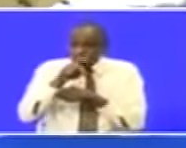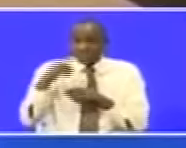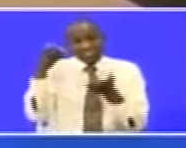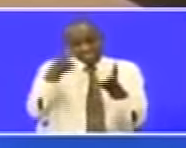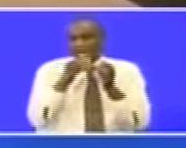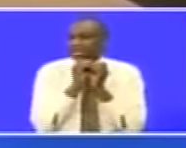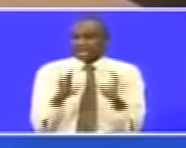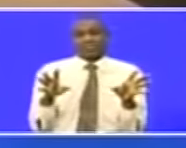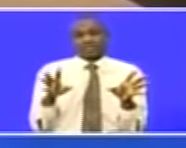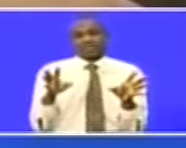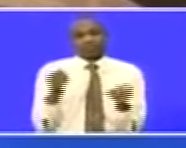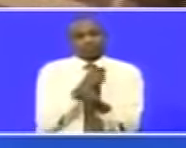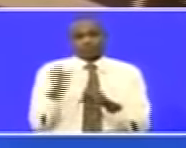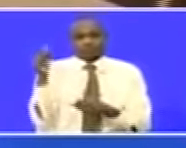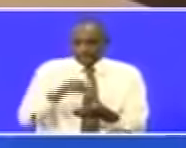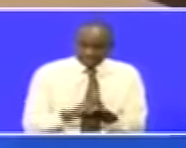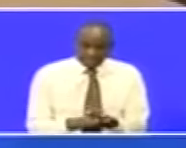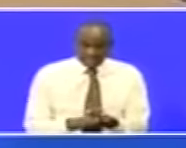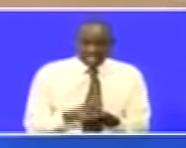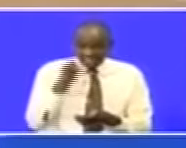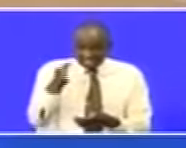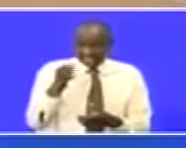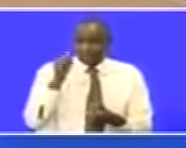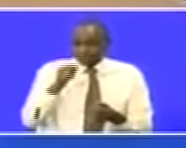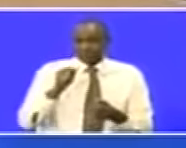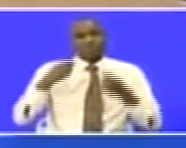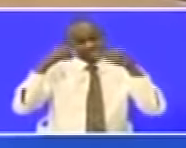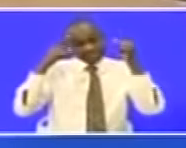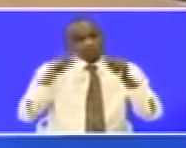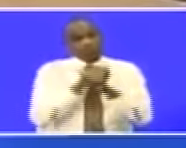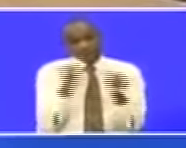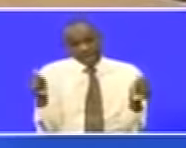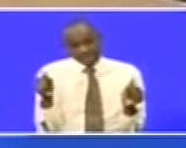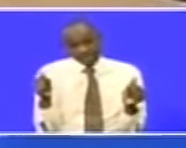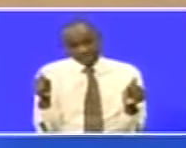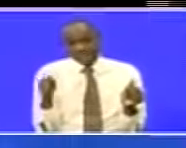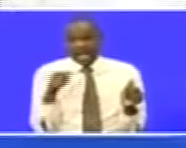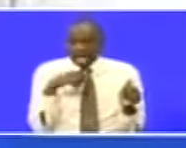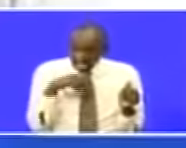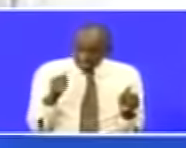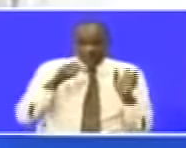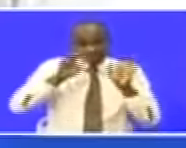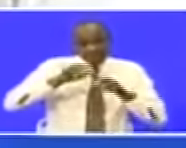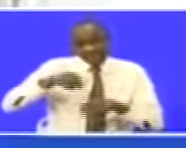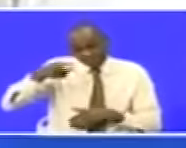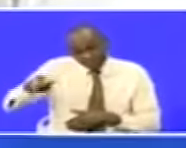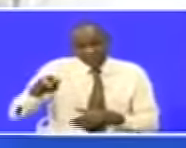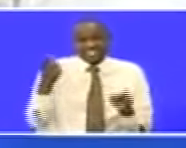loss by farmers. The pig bags have been particularly successful for many smallholder farmers